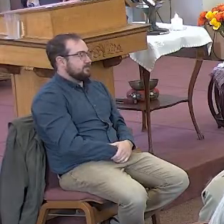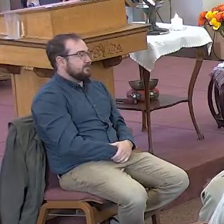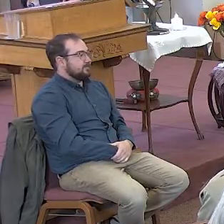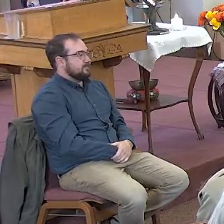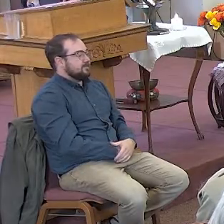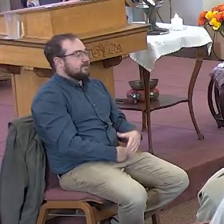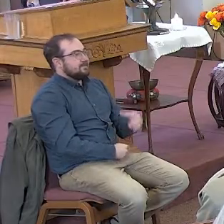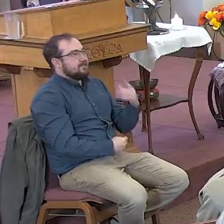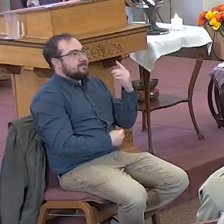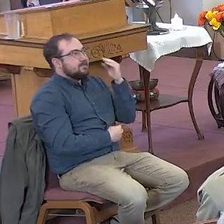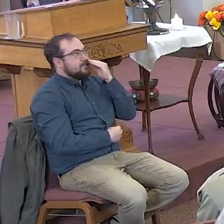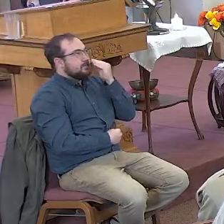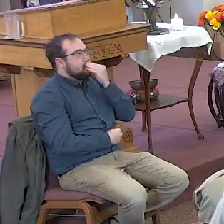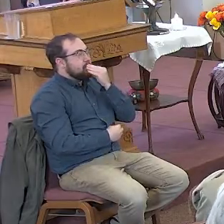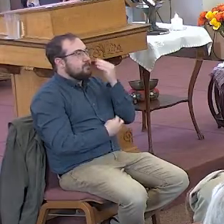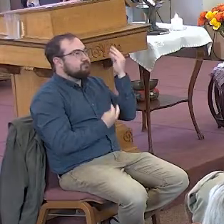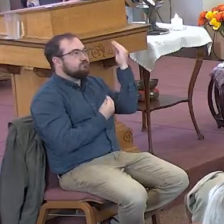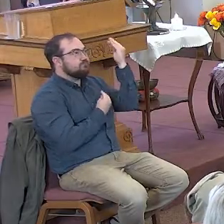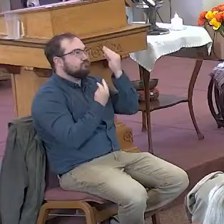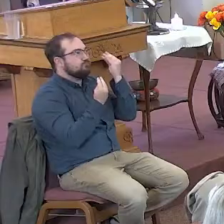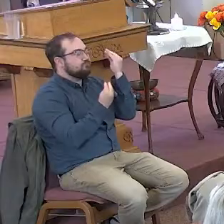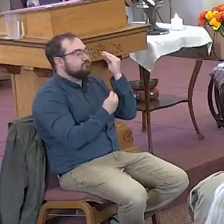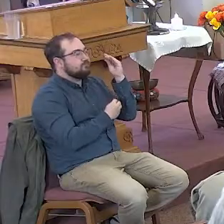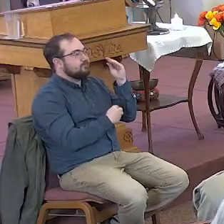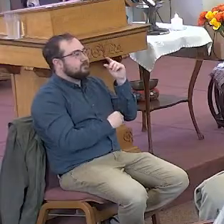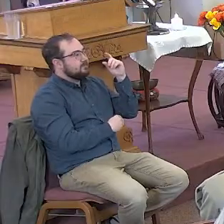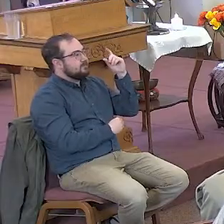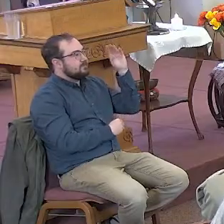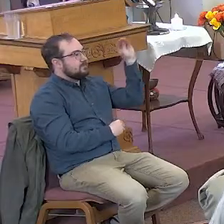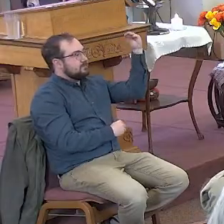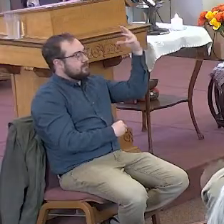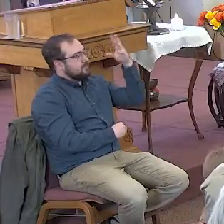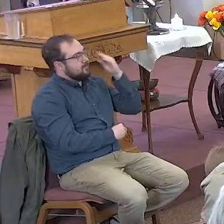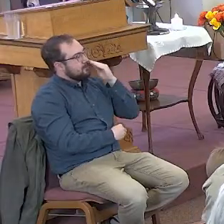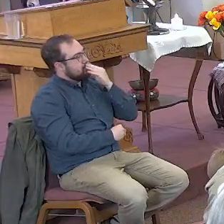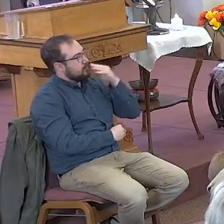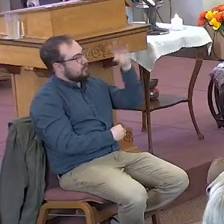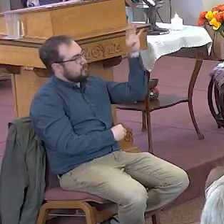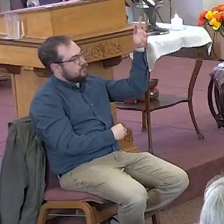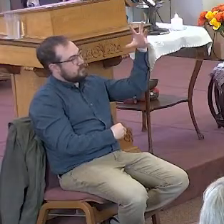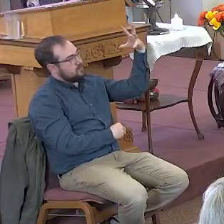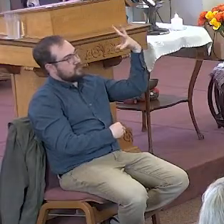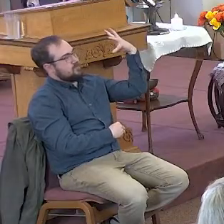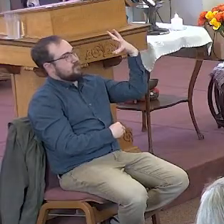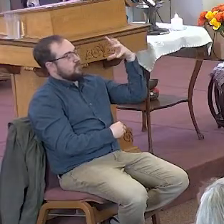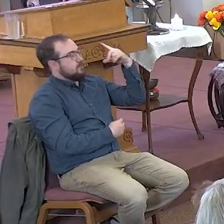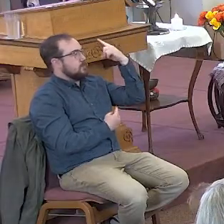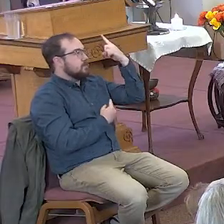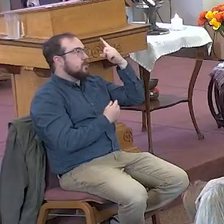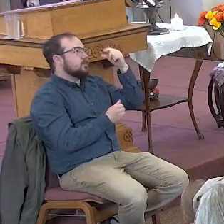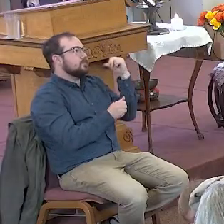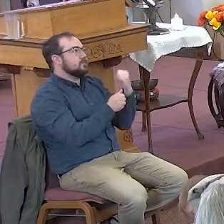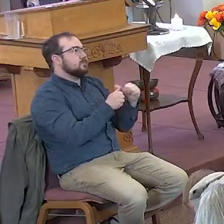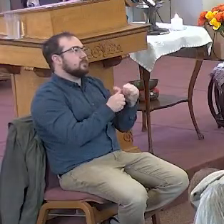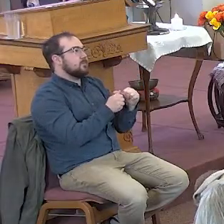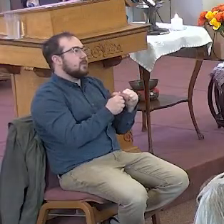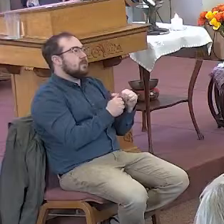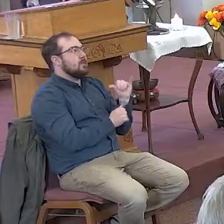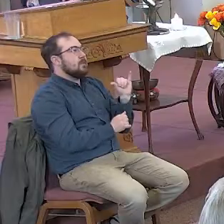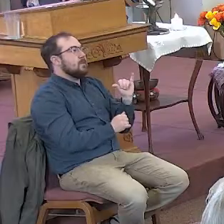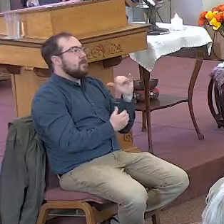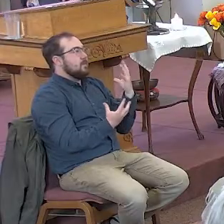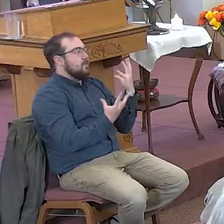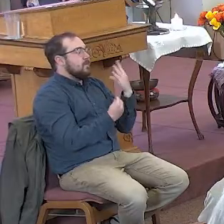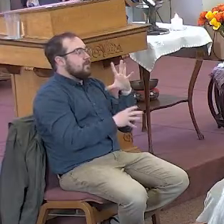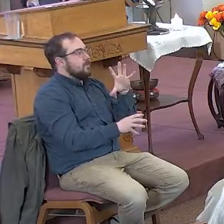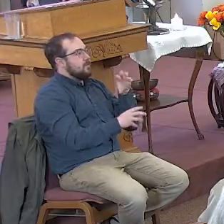flower thought about the tall sunflower from earlier in the day, and she thought to herself, "Isn't it wonderful to be a